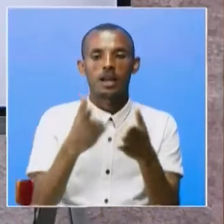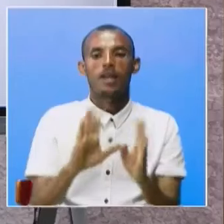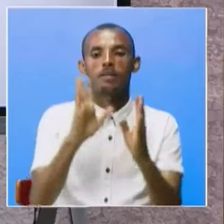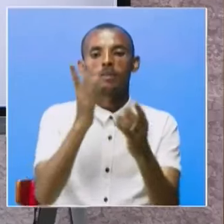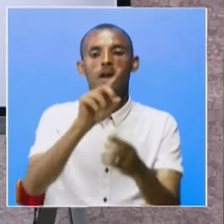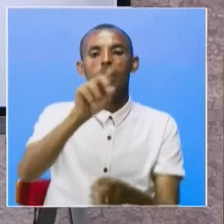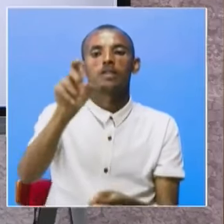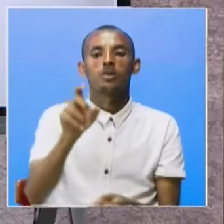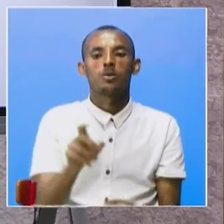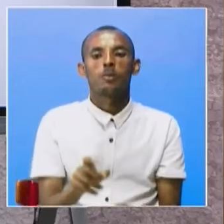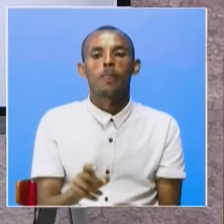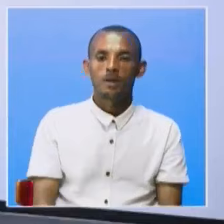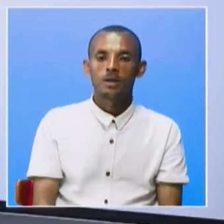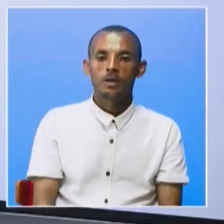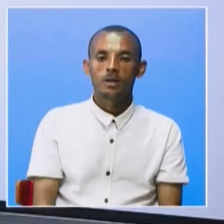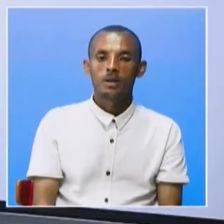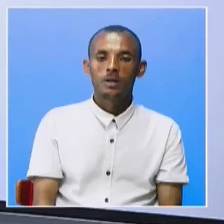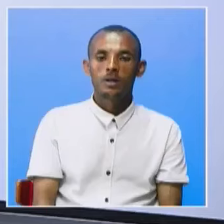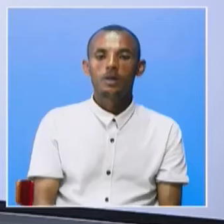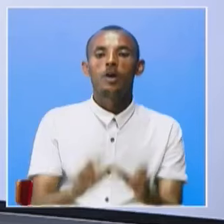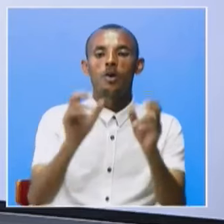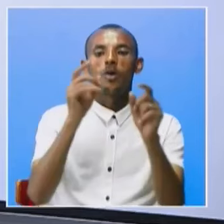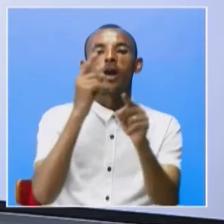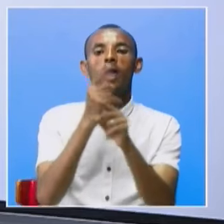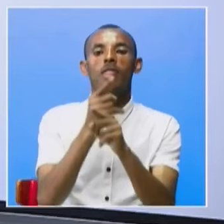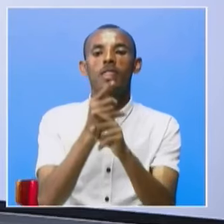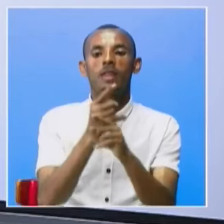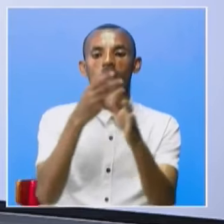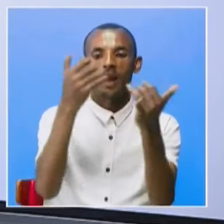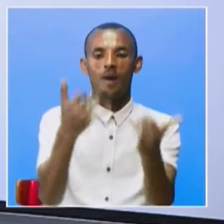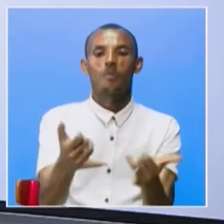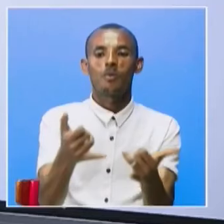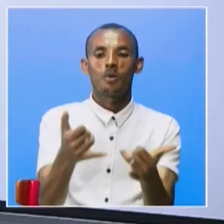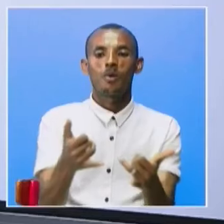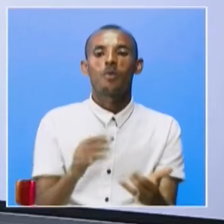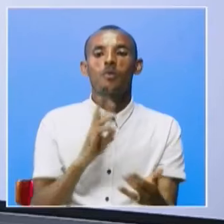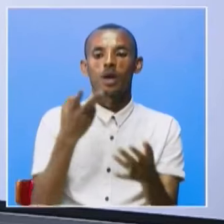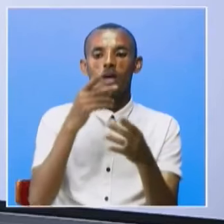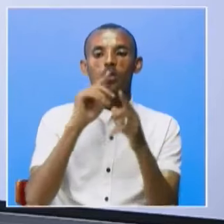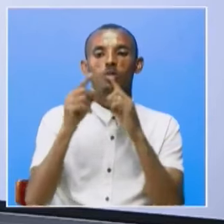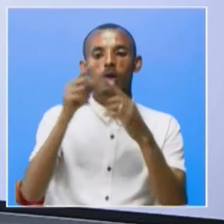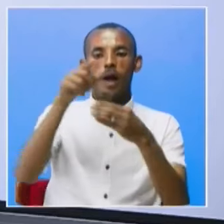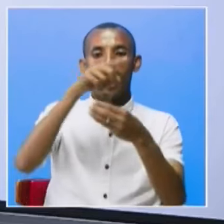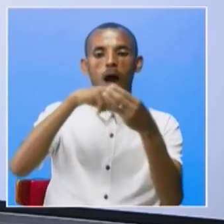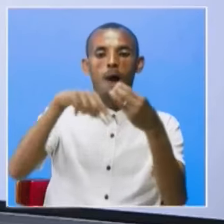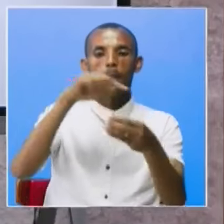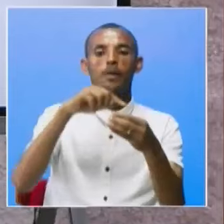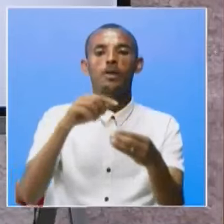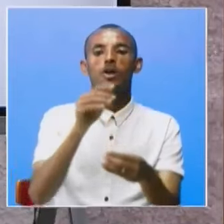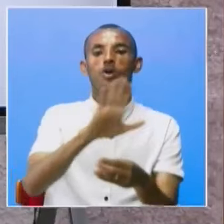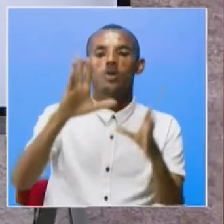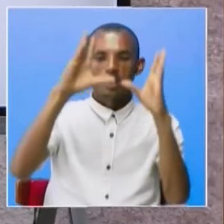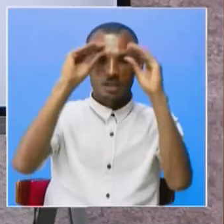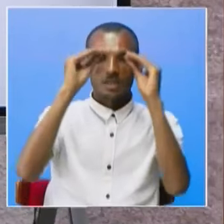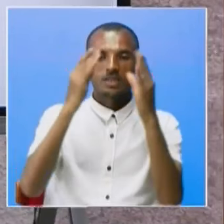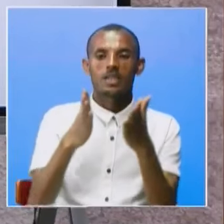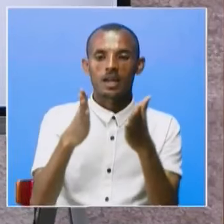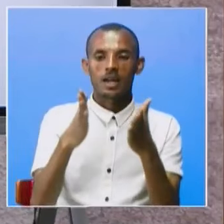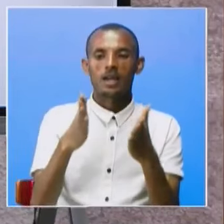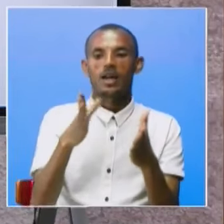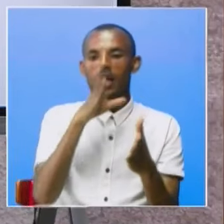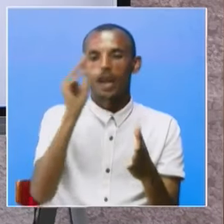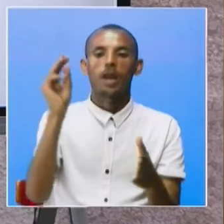you about Mary now. All right. Now we talk about your teacher, me, with